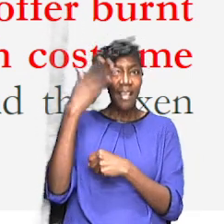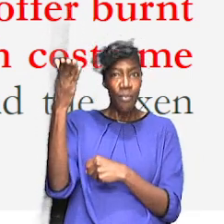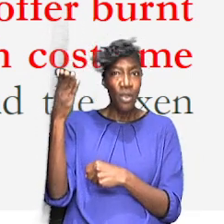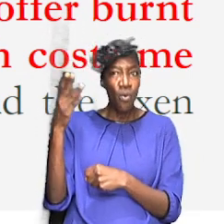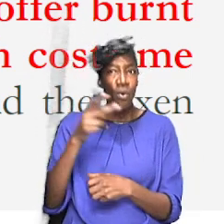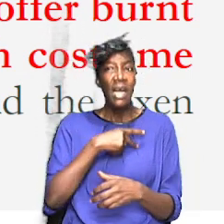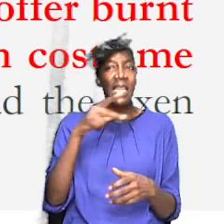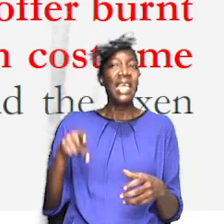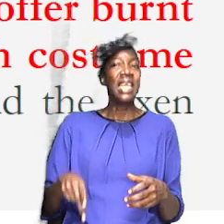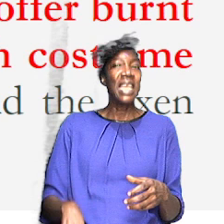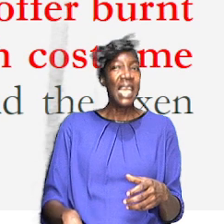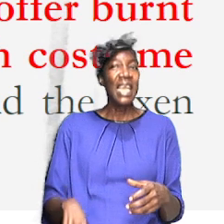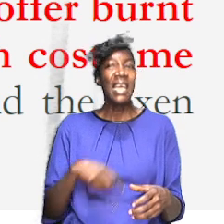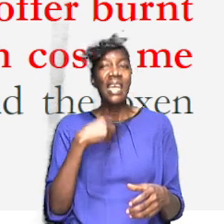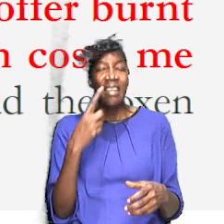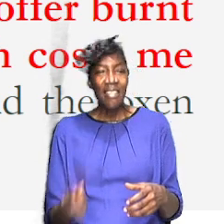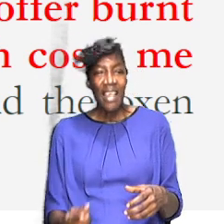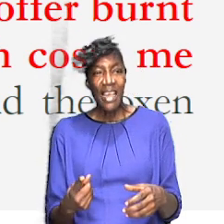Araunah,